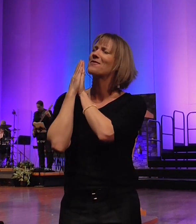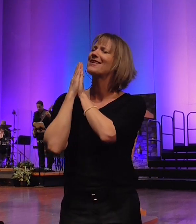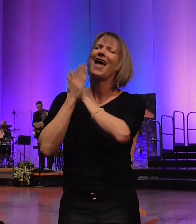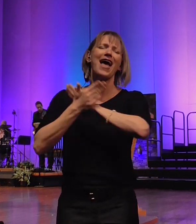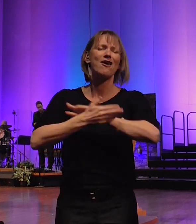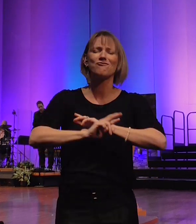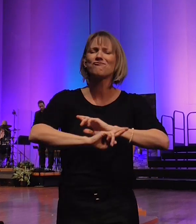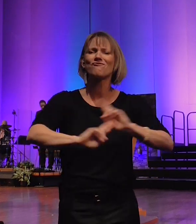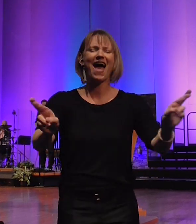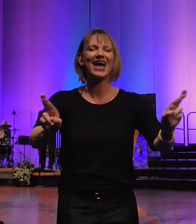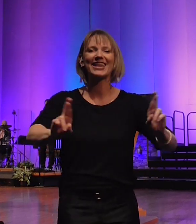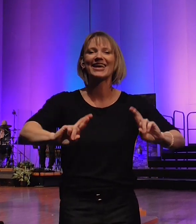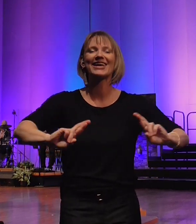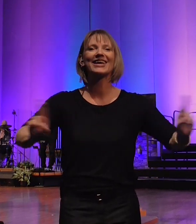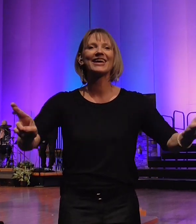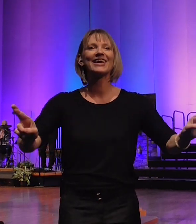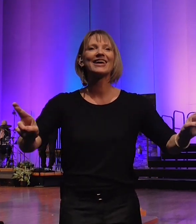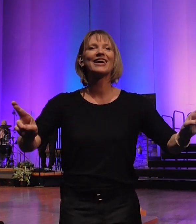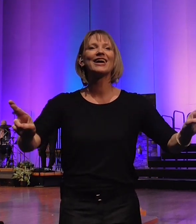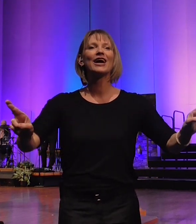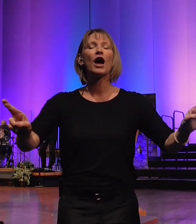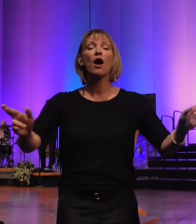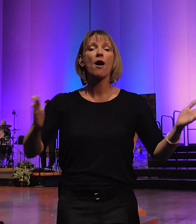So get ready,